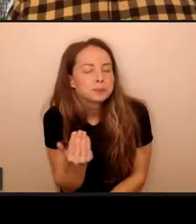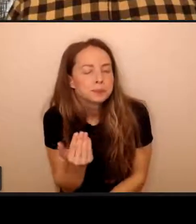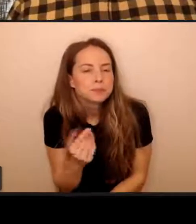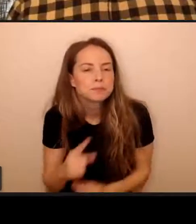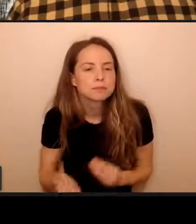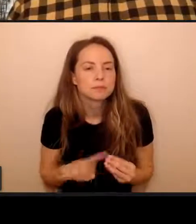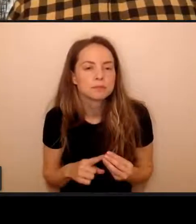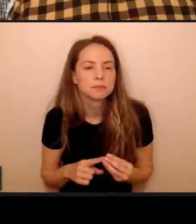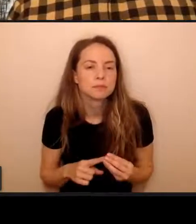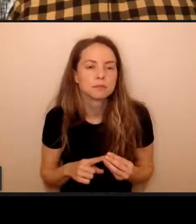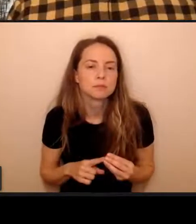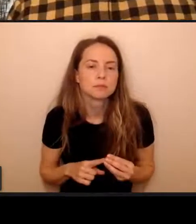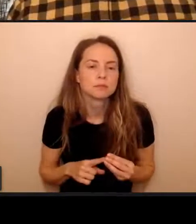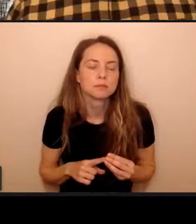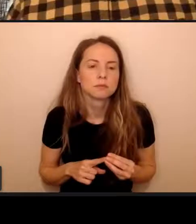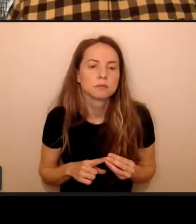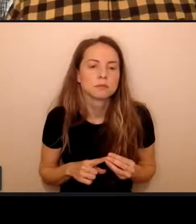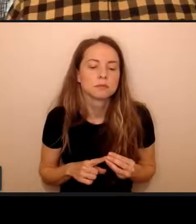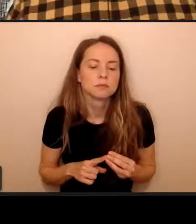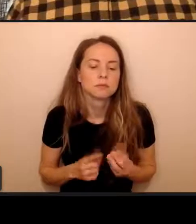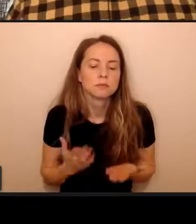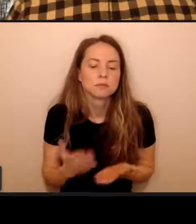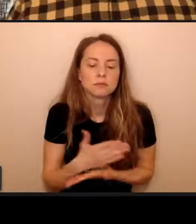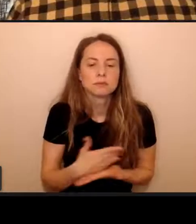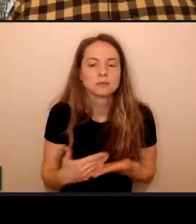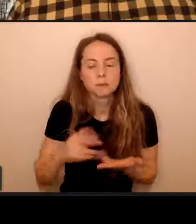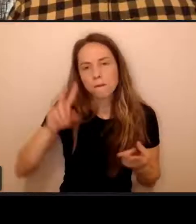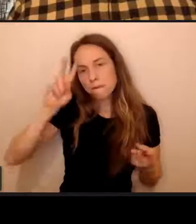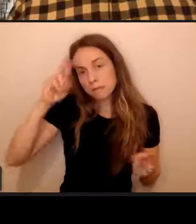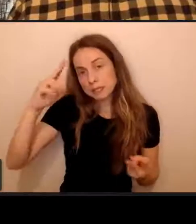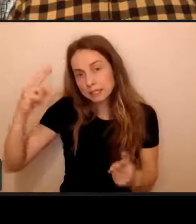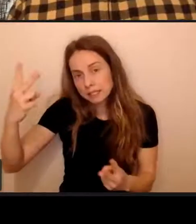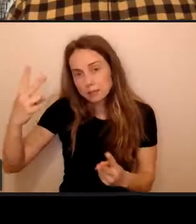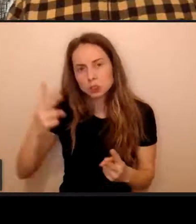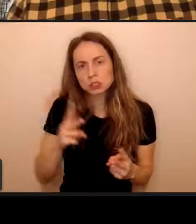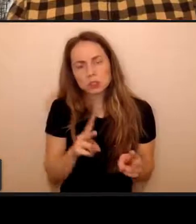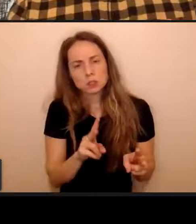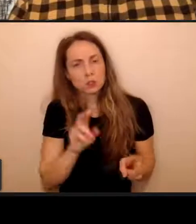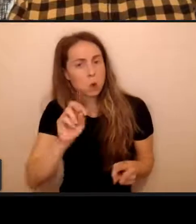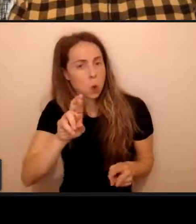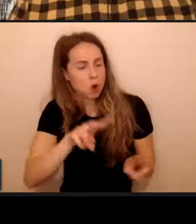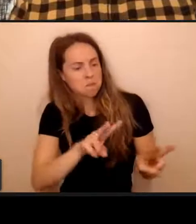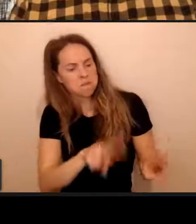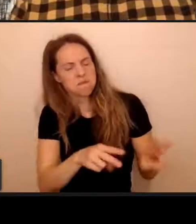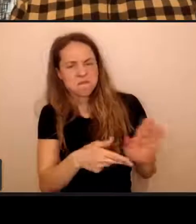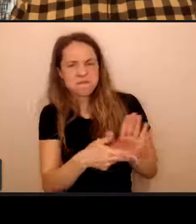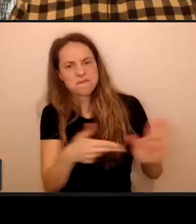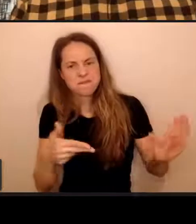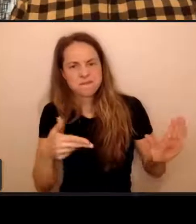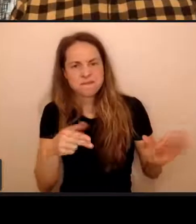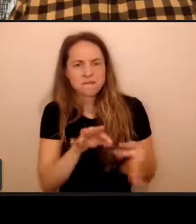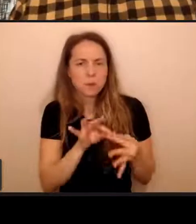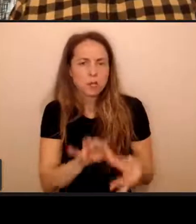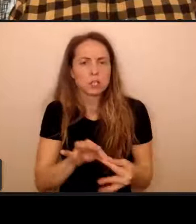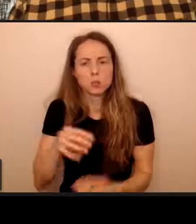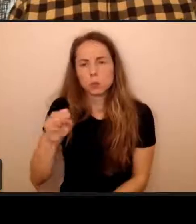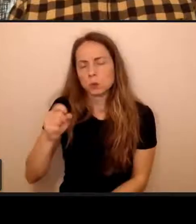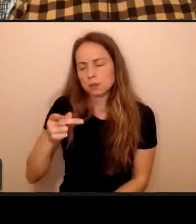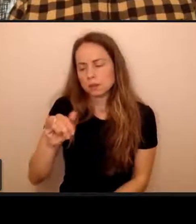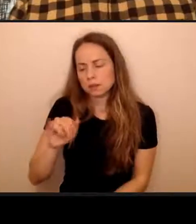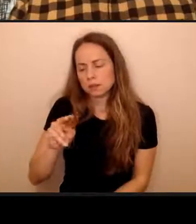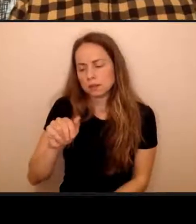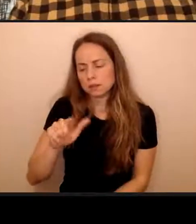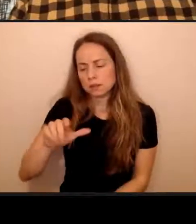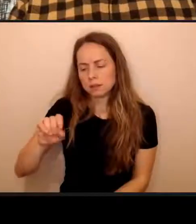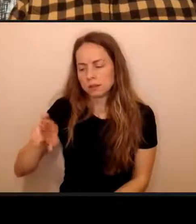about maybe some of the misconceptions or stigma surrounding spinal cord injuries.